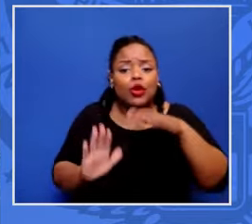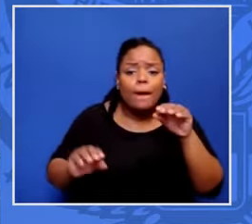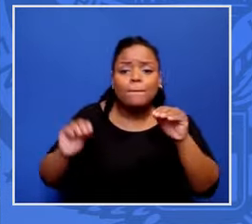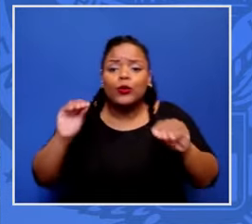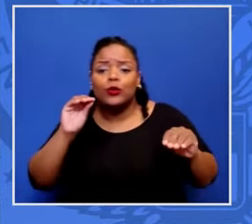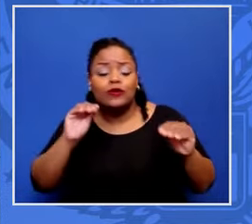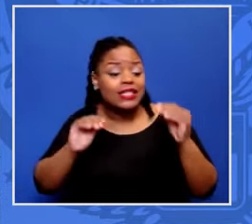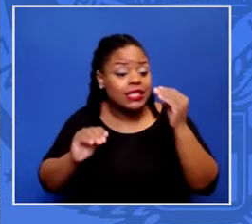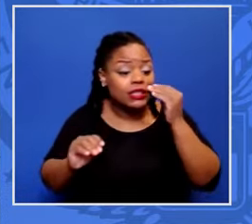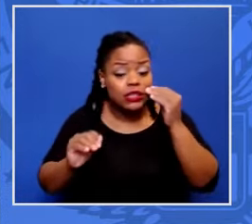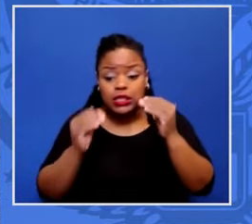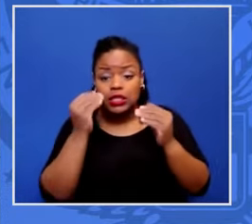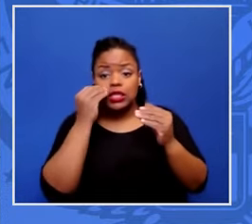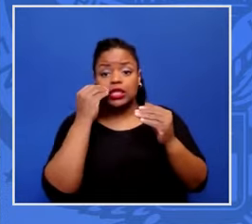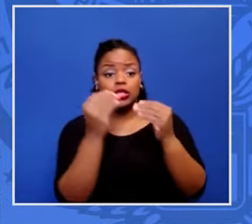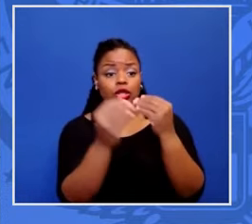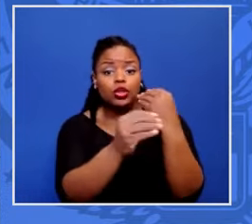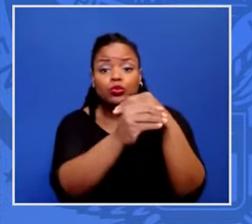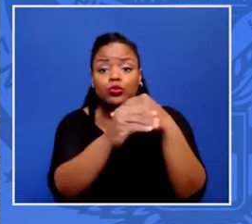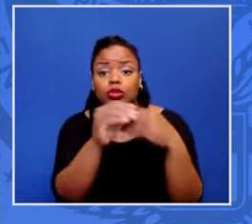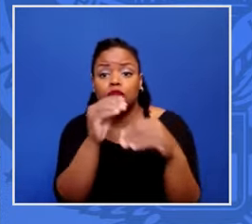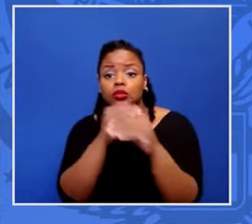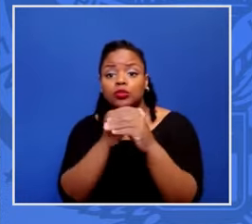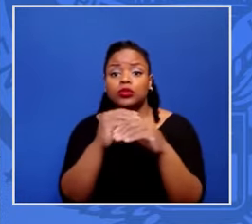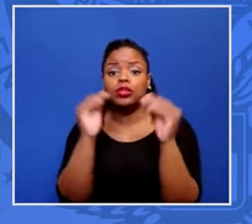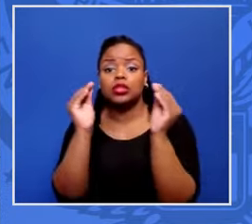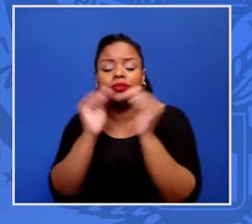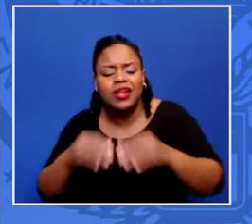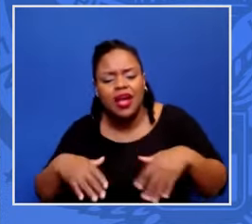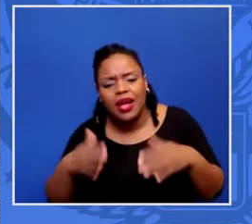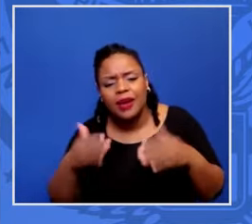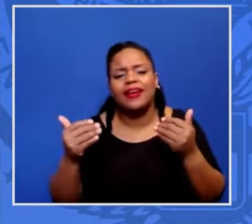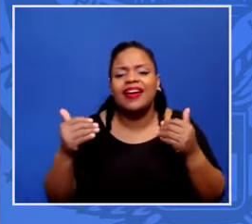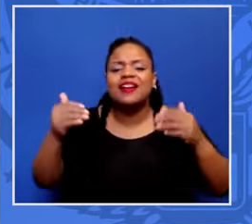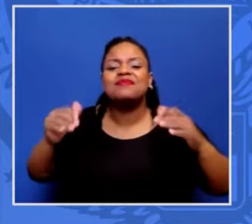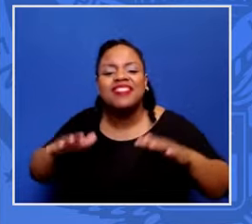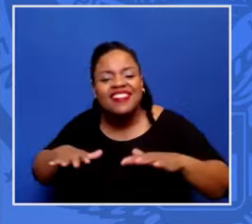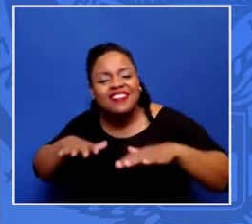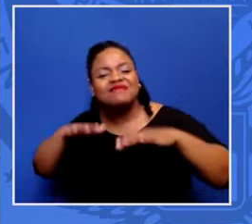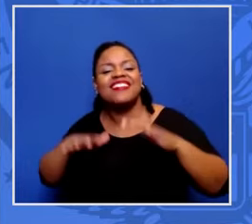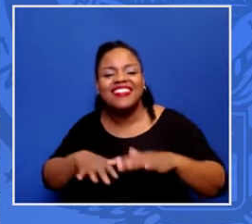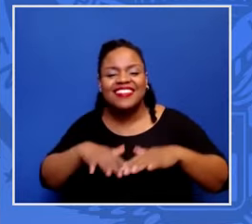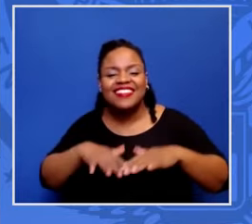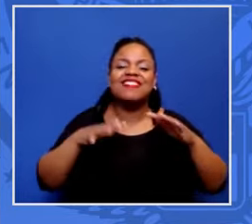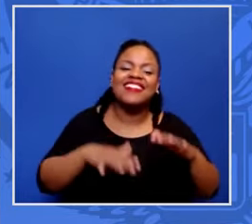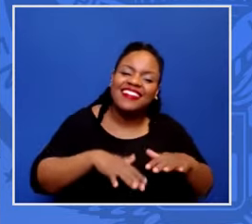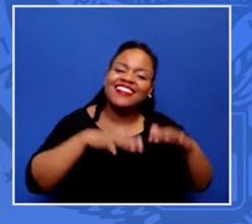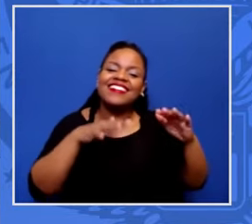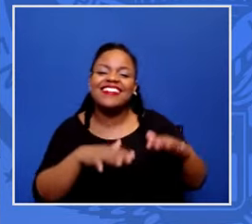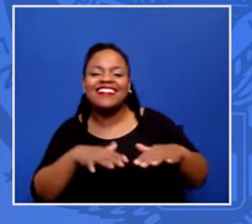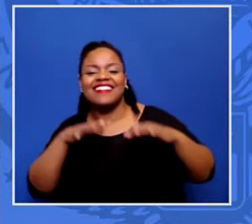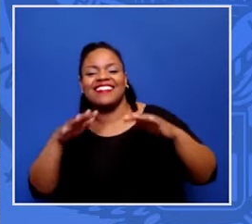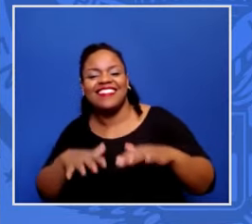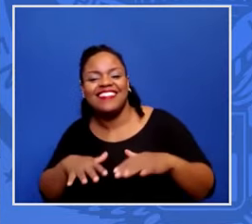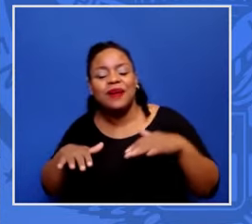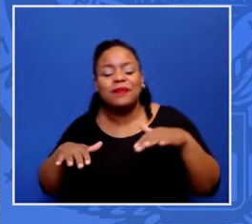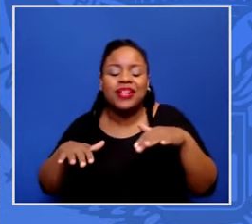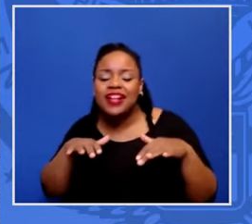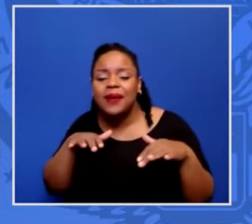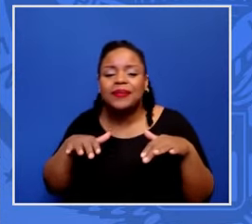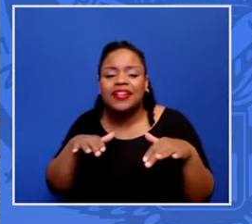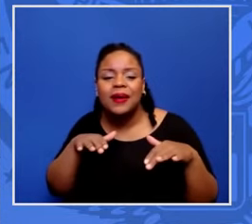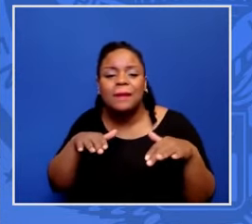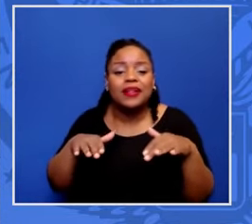taki rumba. Bounce to the beat, just bounce to the beat. Bounce to the beat, just bounce. Whoa, oh, oh, oh. Party people in the place to be.